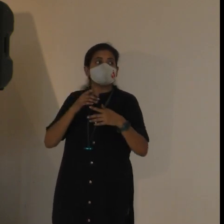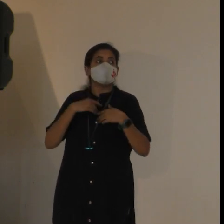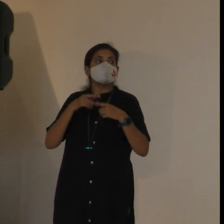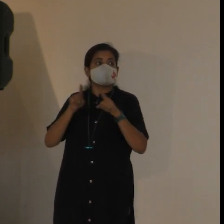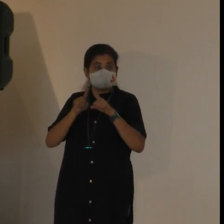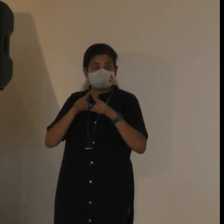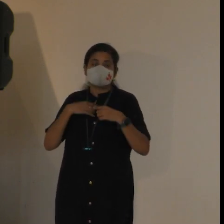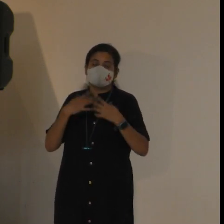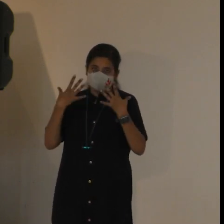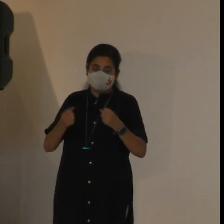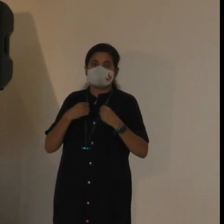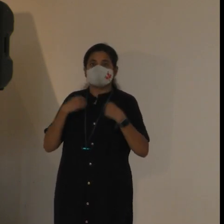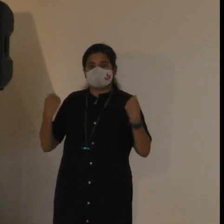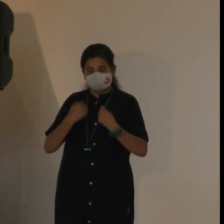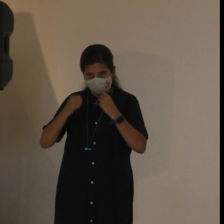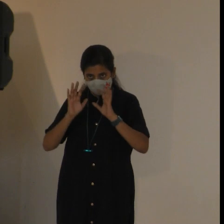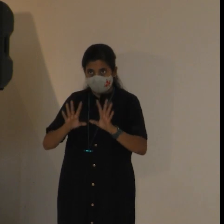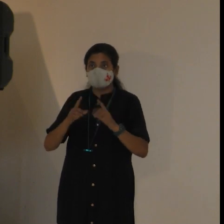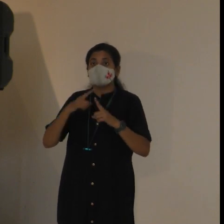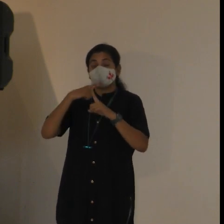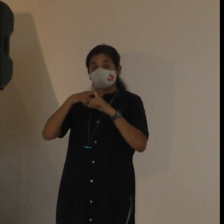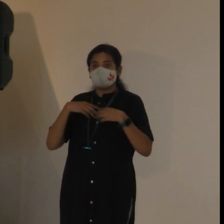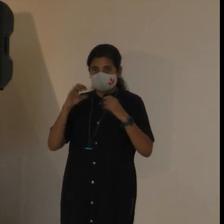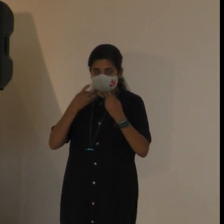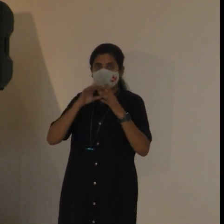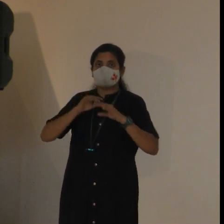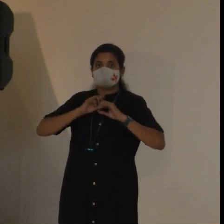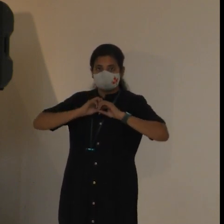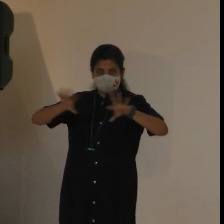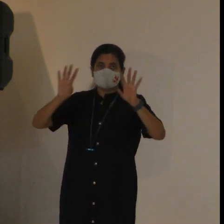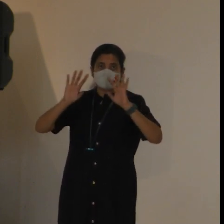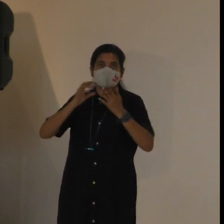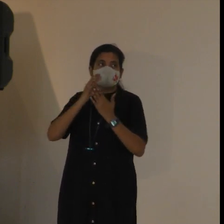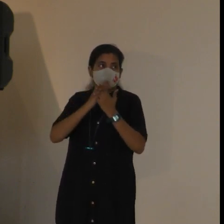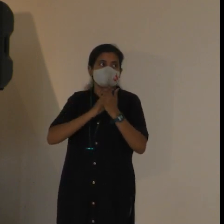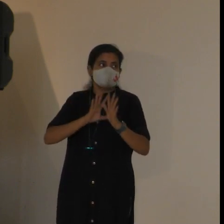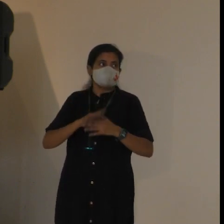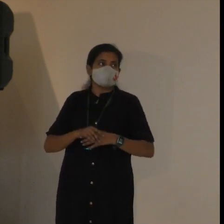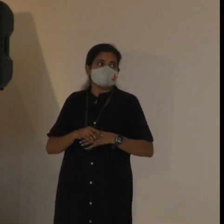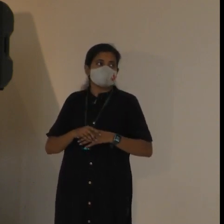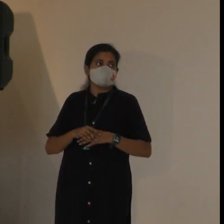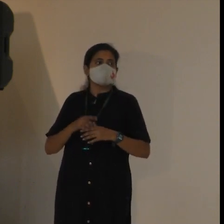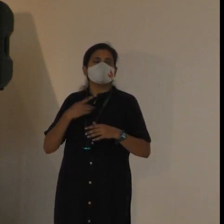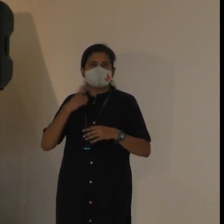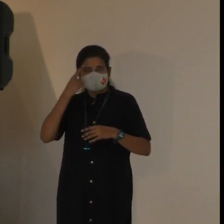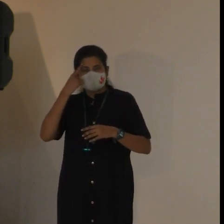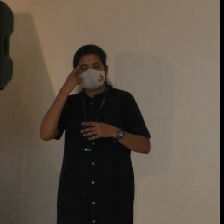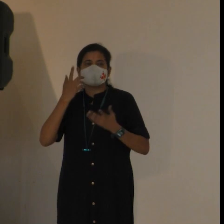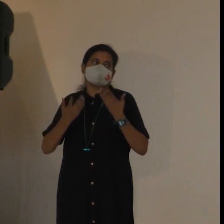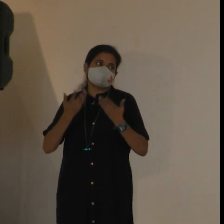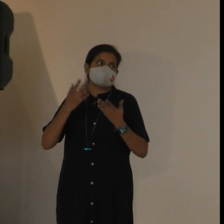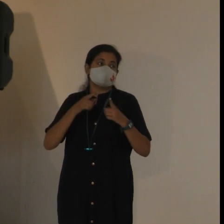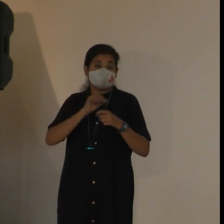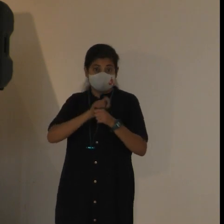to keep myself active, and we started the podcast, and that grew into what this became. So I think that's how